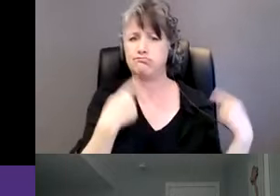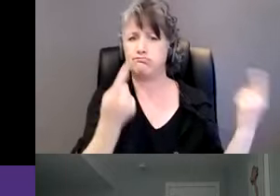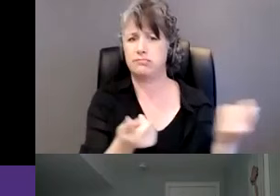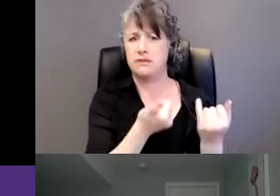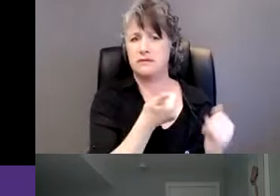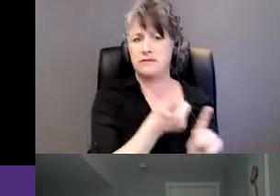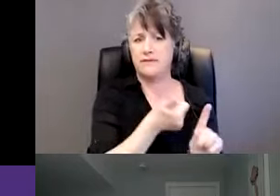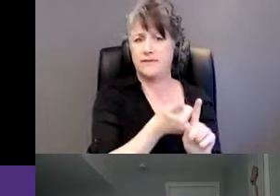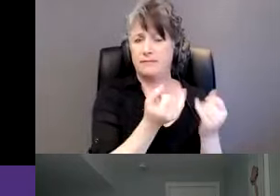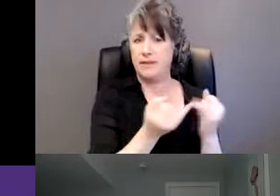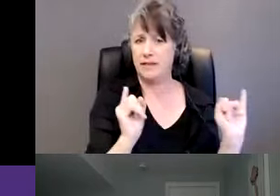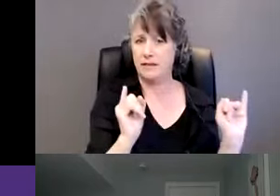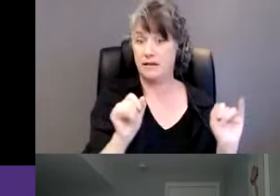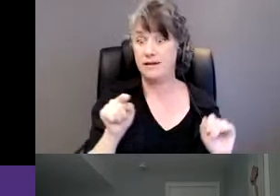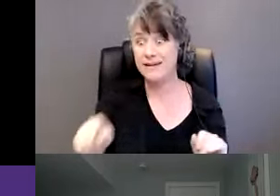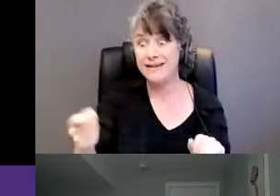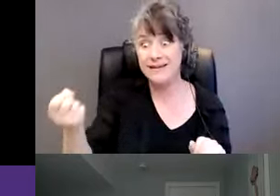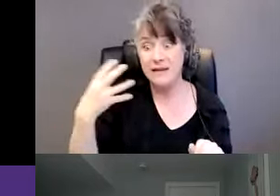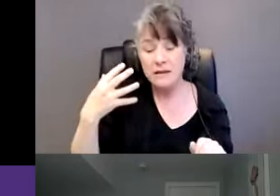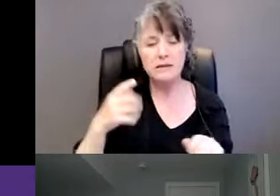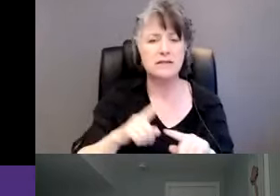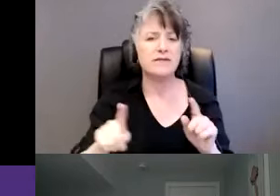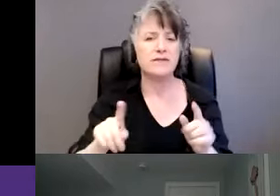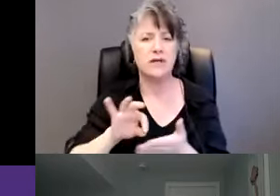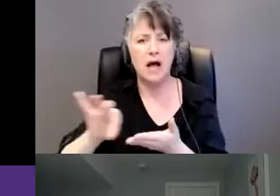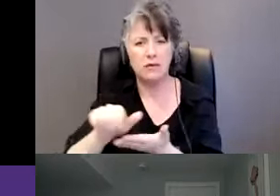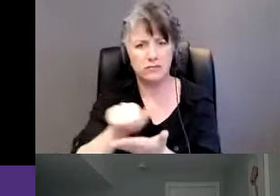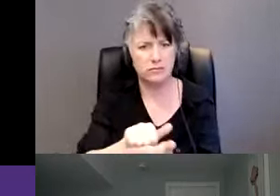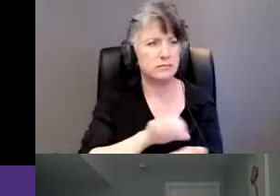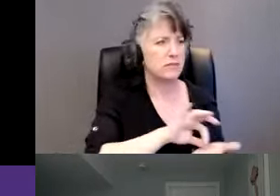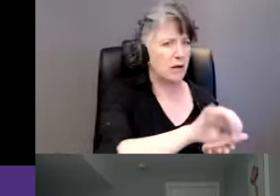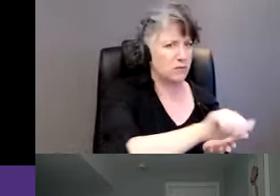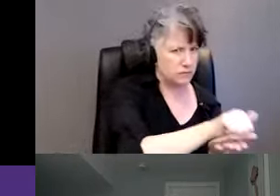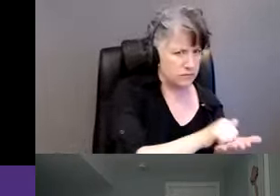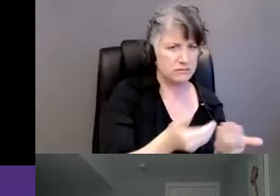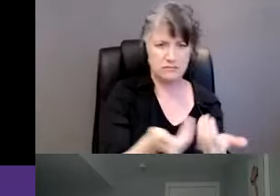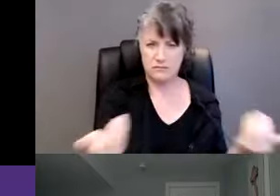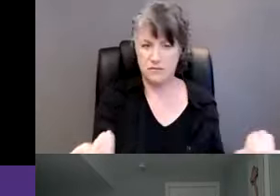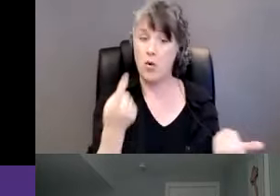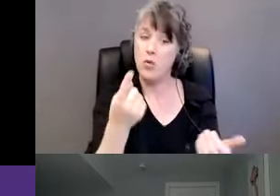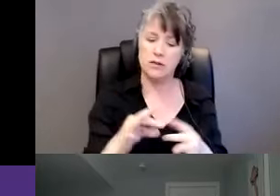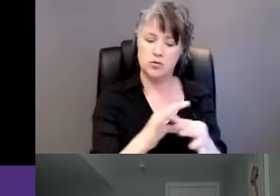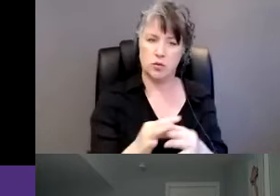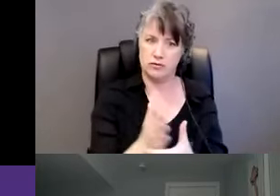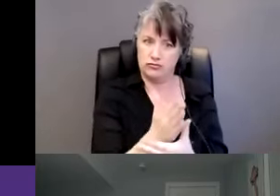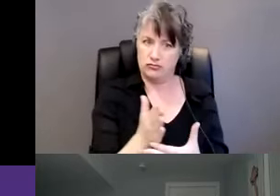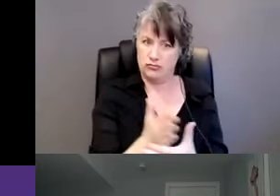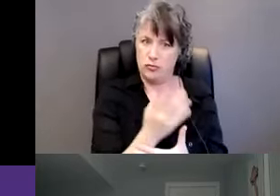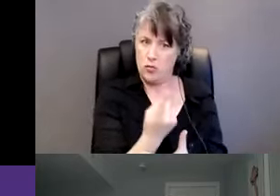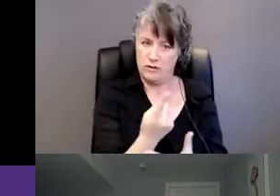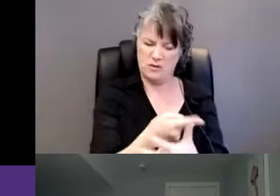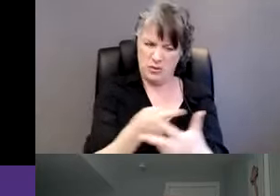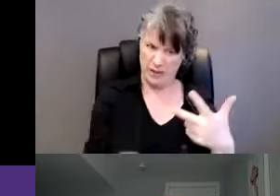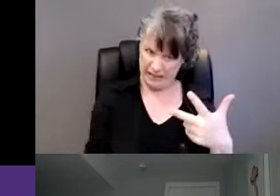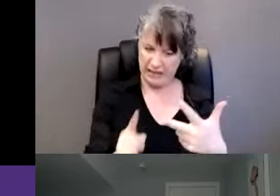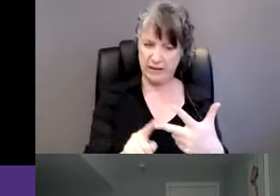finances. She reports that they have different accounts along with a joint account, and that she would need more verification that